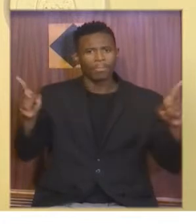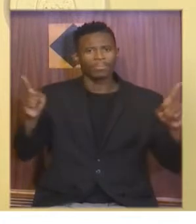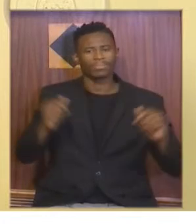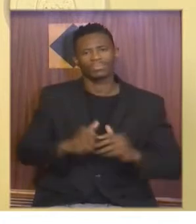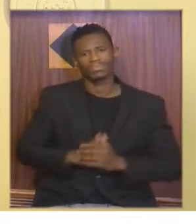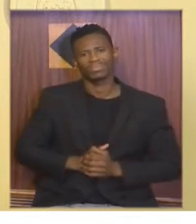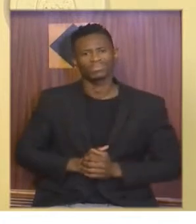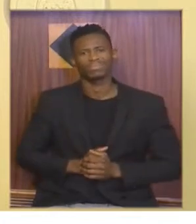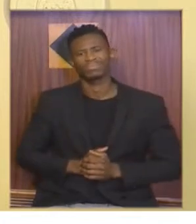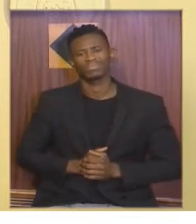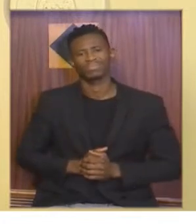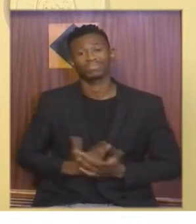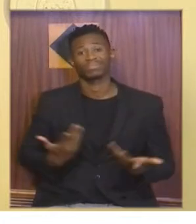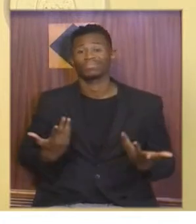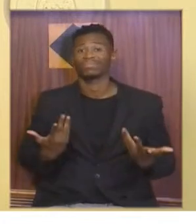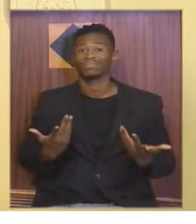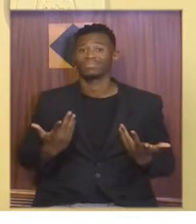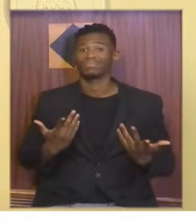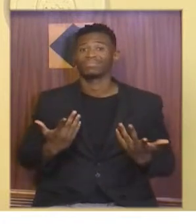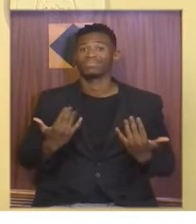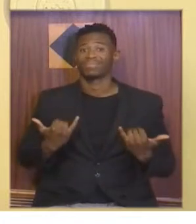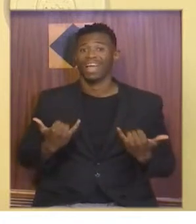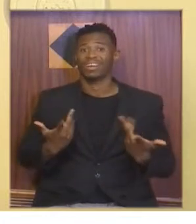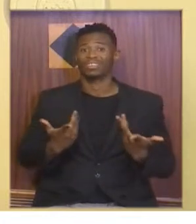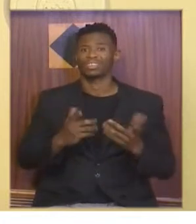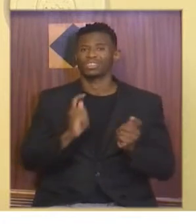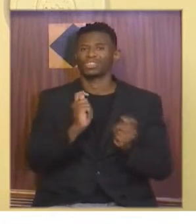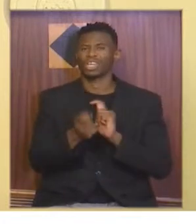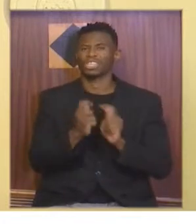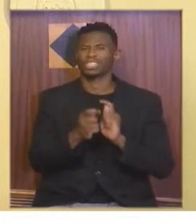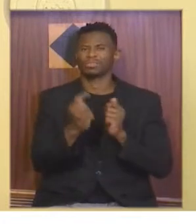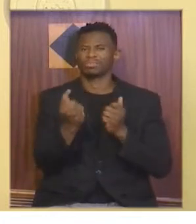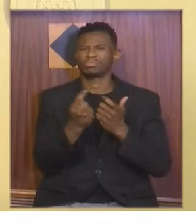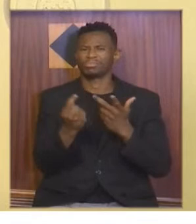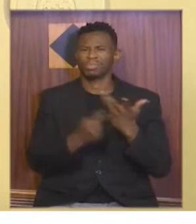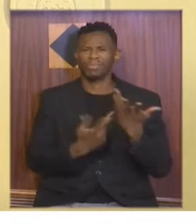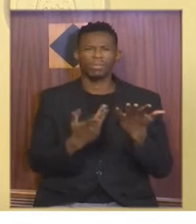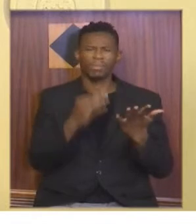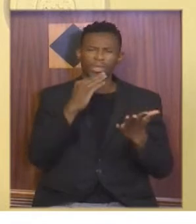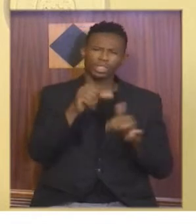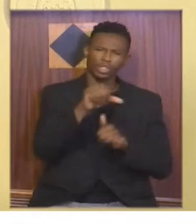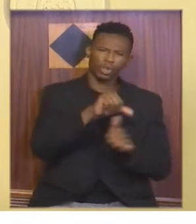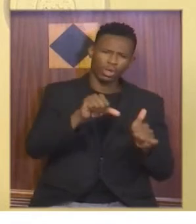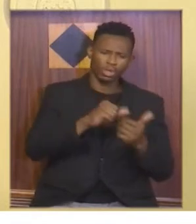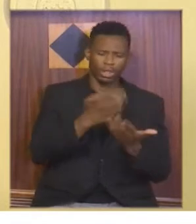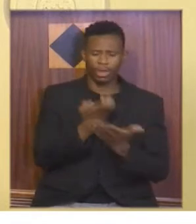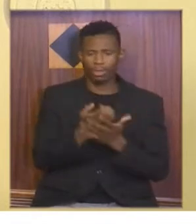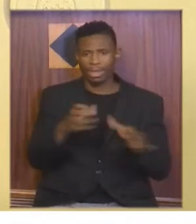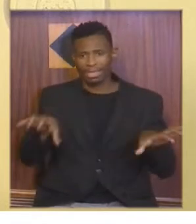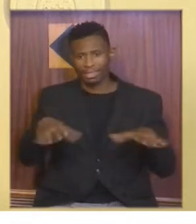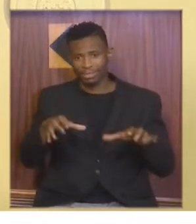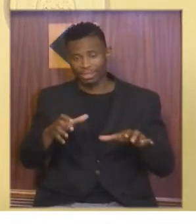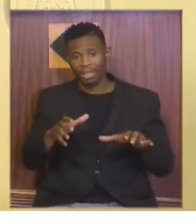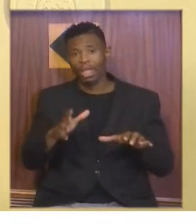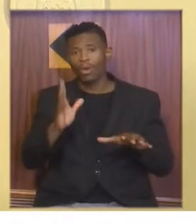With these changes, almost all restrictions on social and economic activity will have been